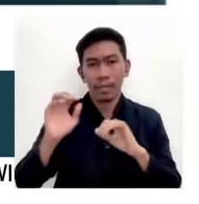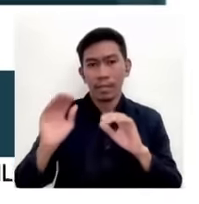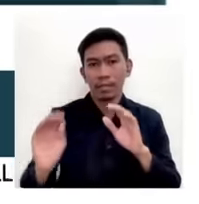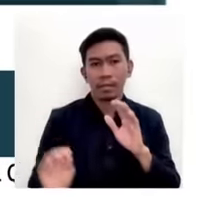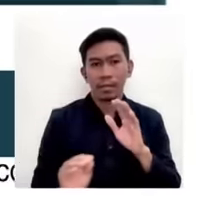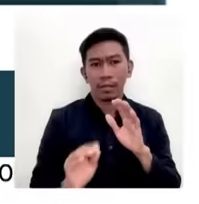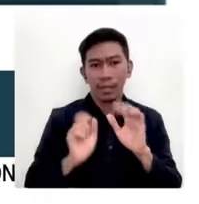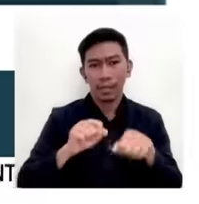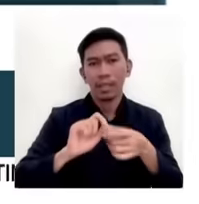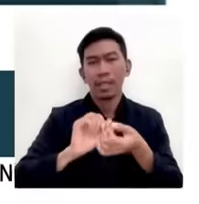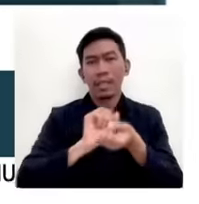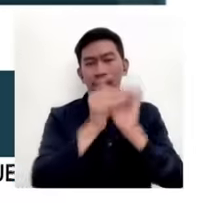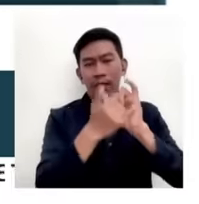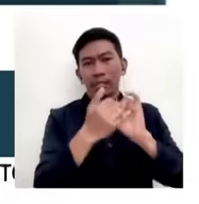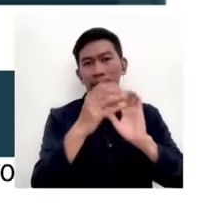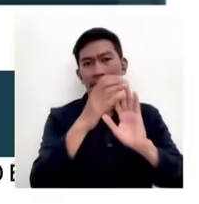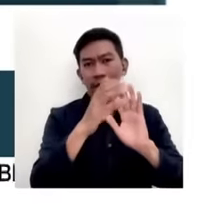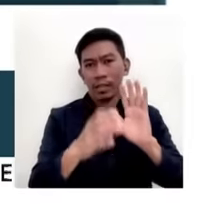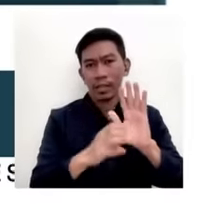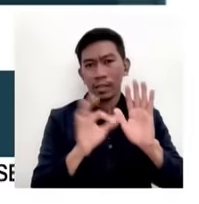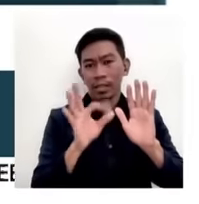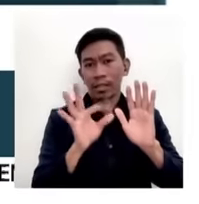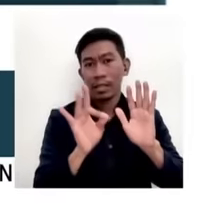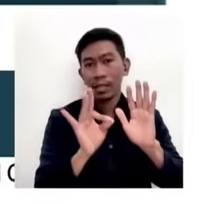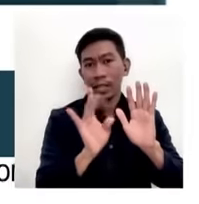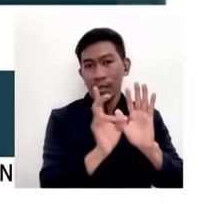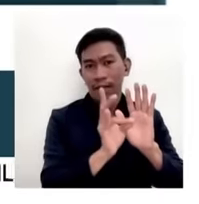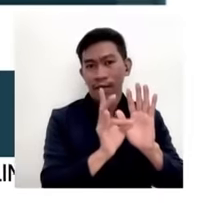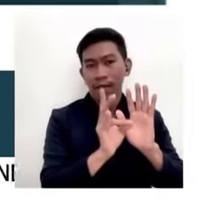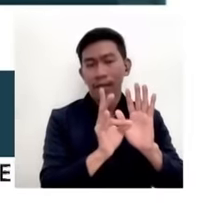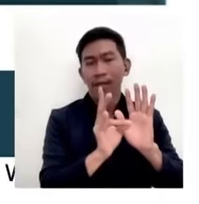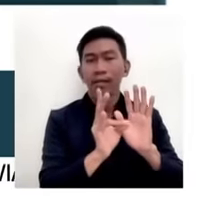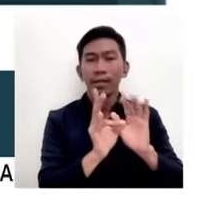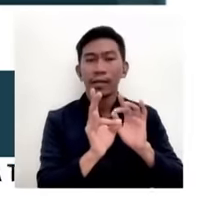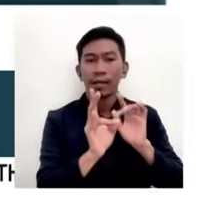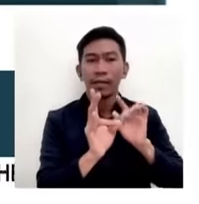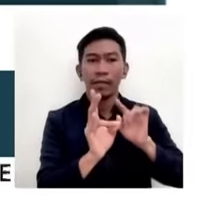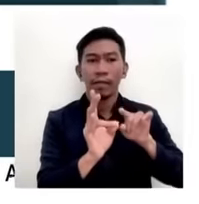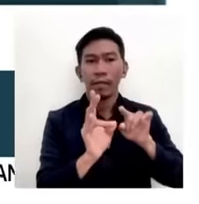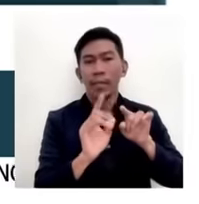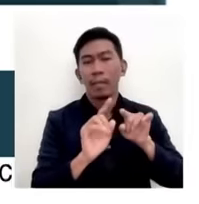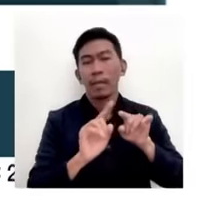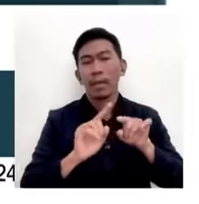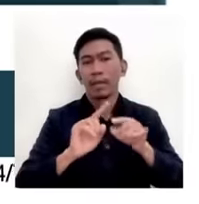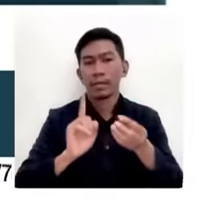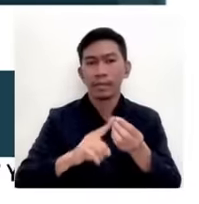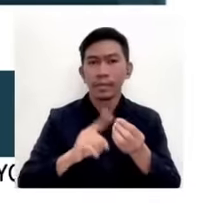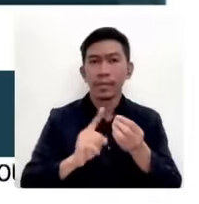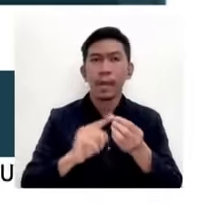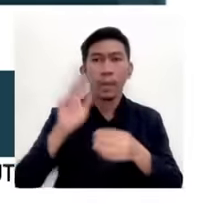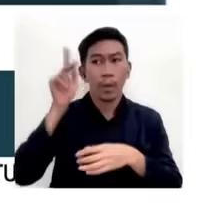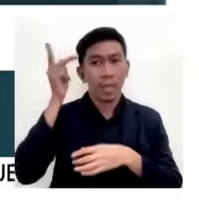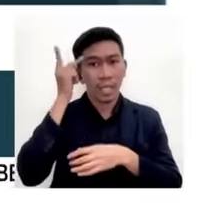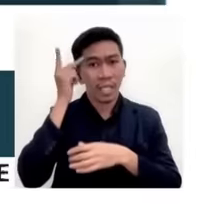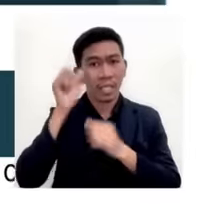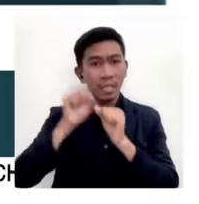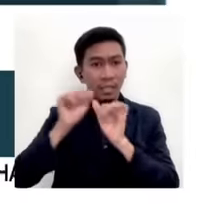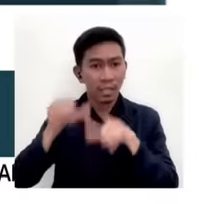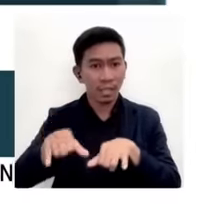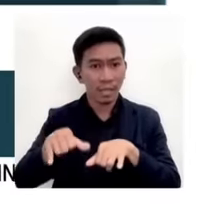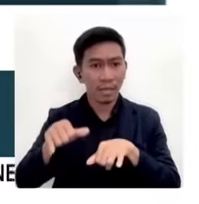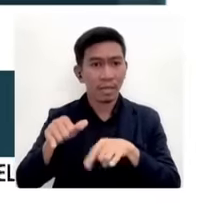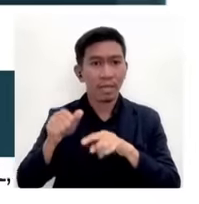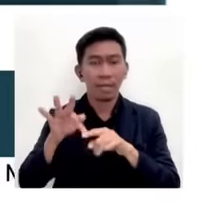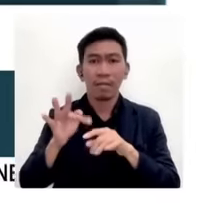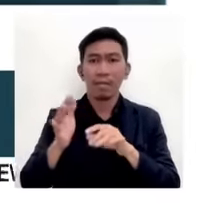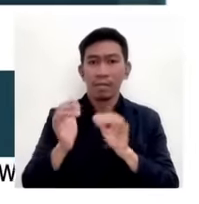necessary adjustments in the 1987 Constitution as far as our political arrangement is concerned. If they feel na yung presidential